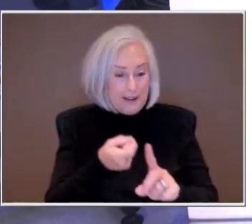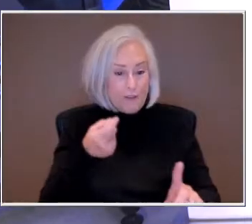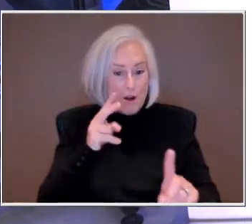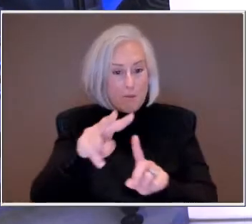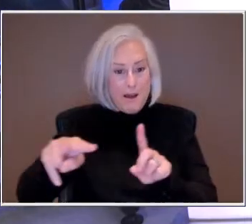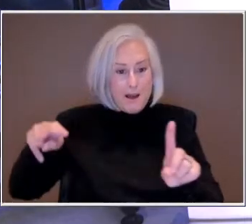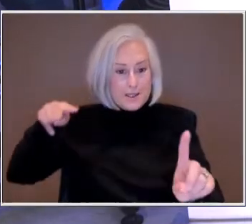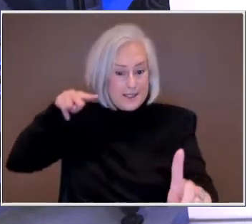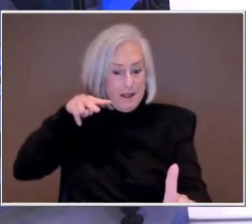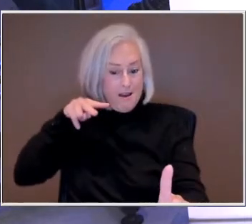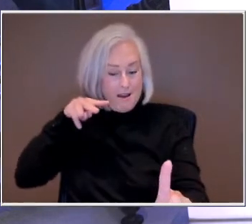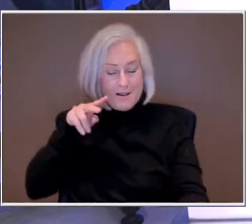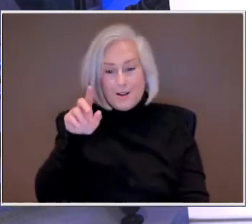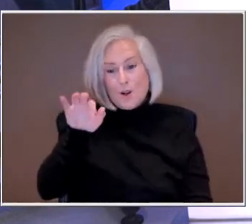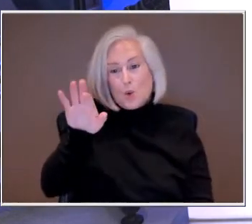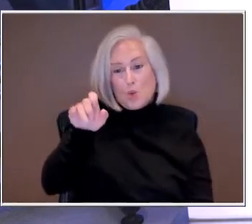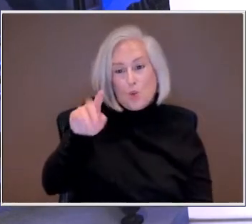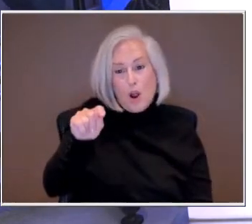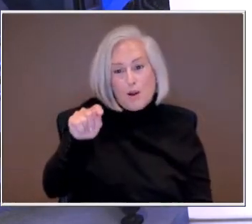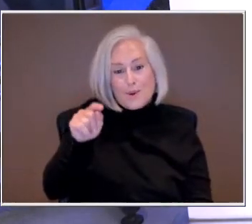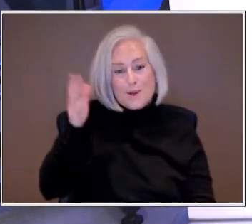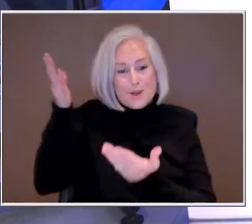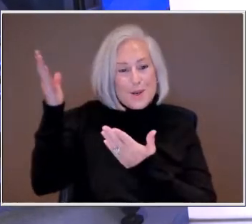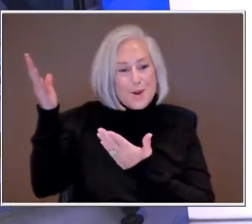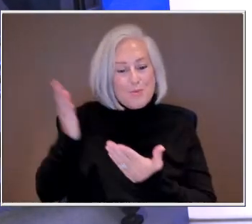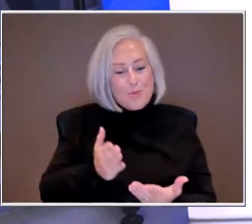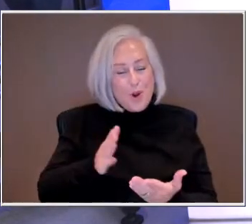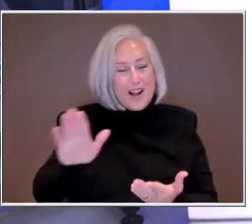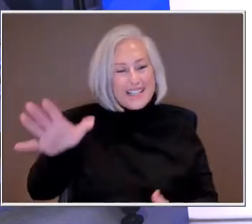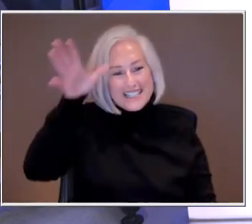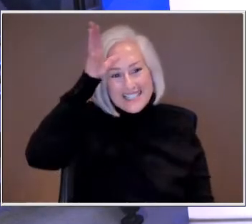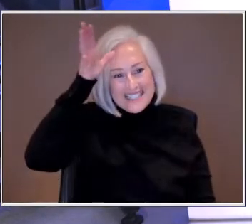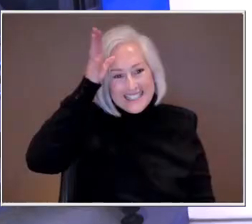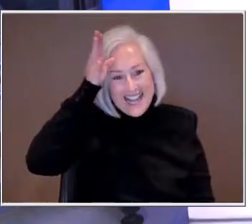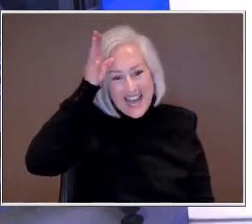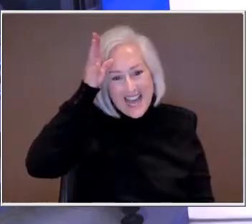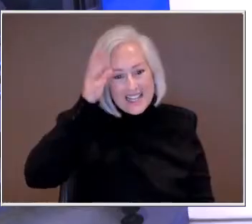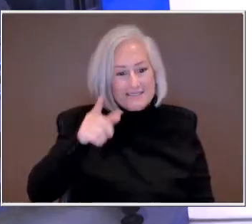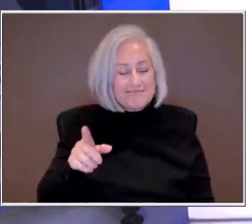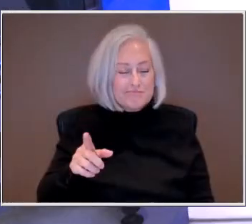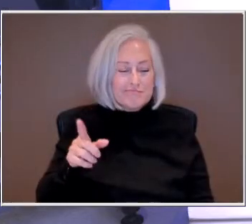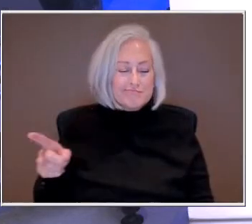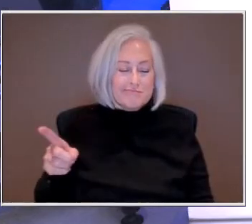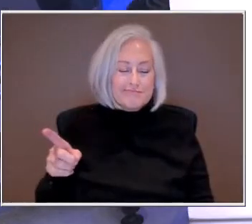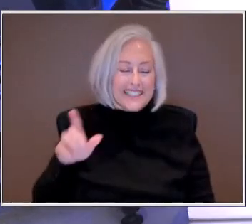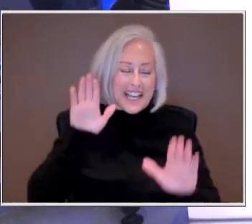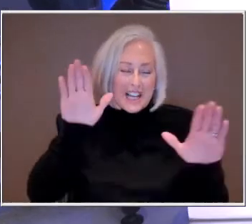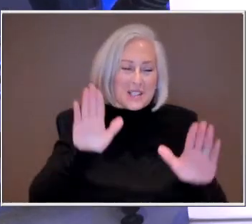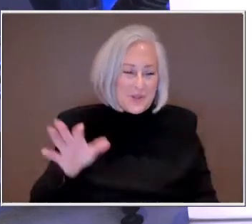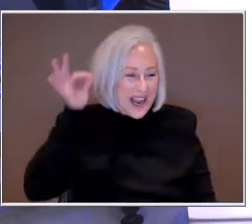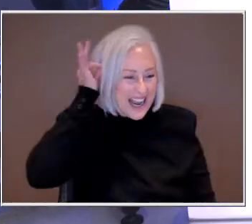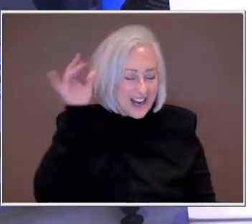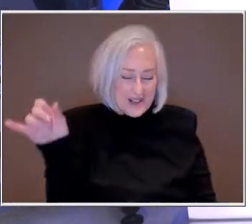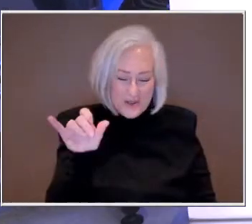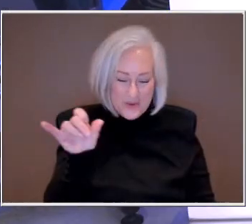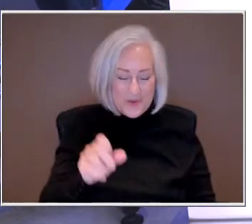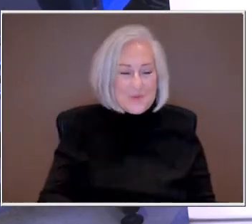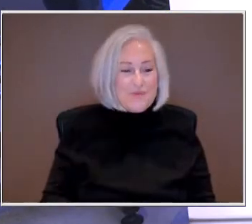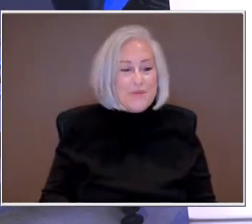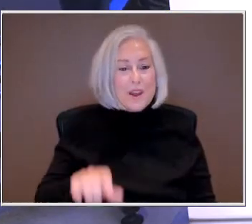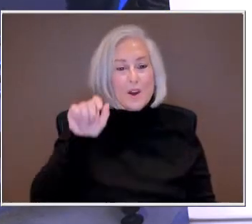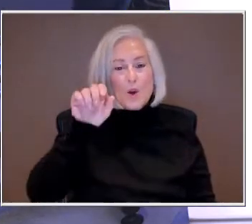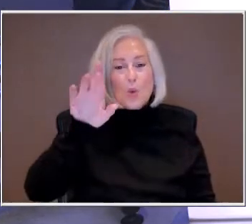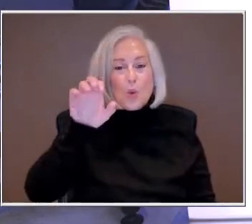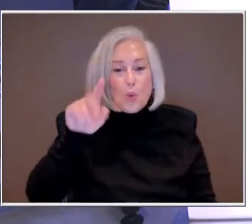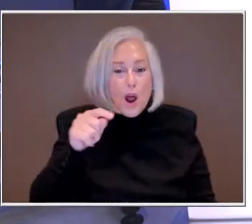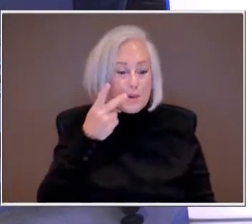his dad, he brought his dad here this morning, who's amazing, and he does have great hair. When Robert walked in and he sees Jan, and Jan